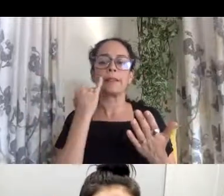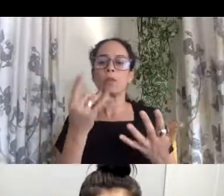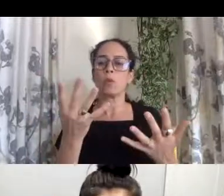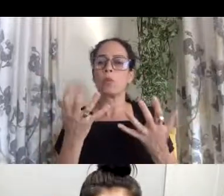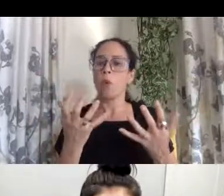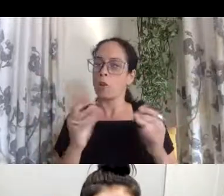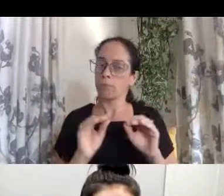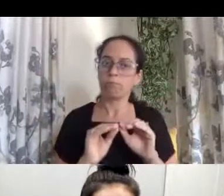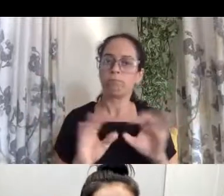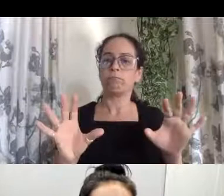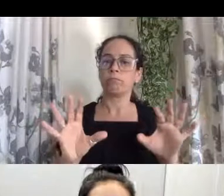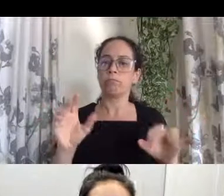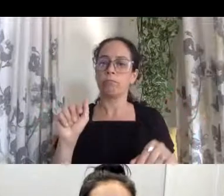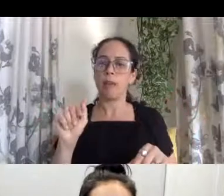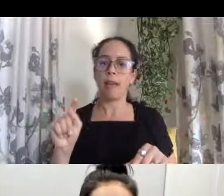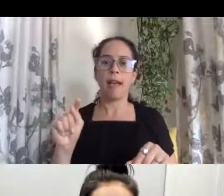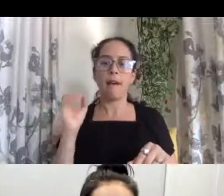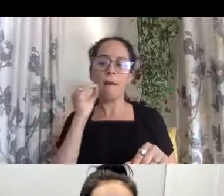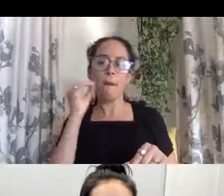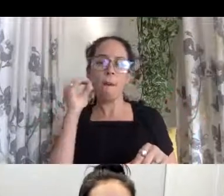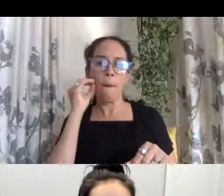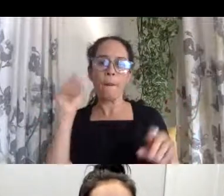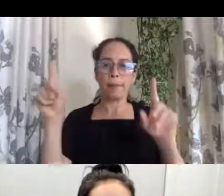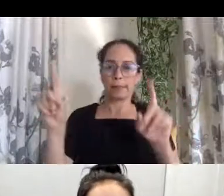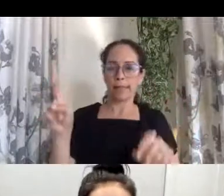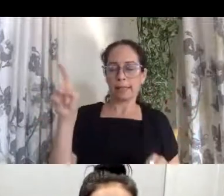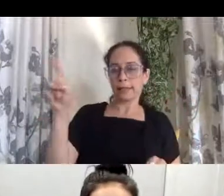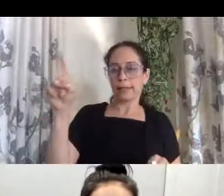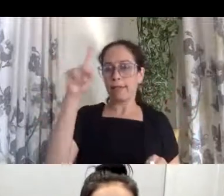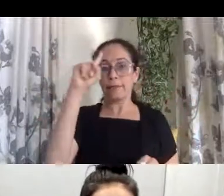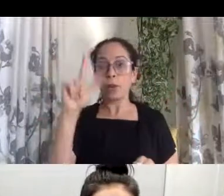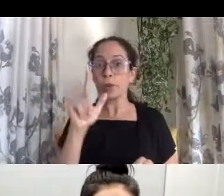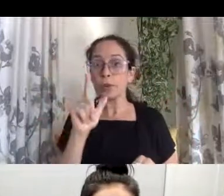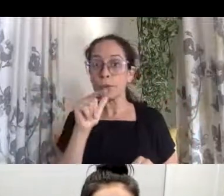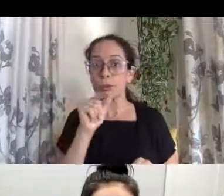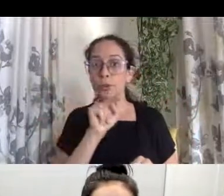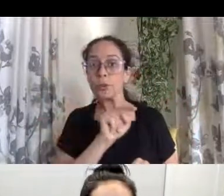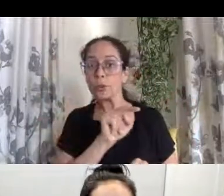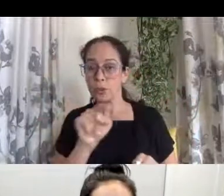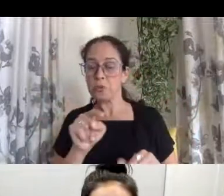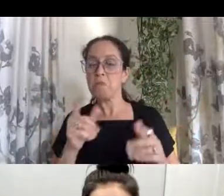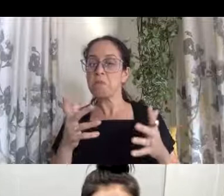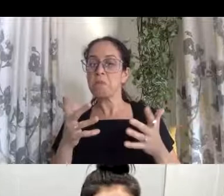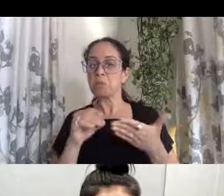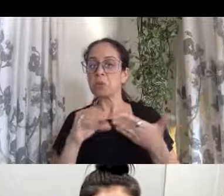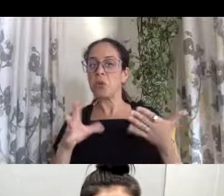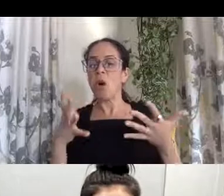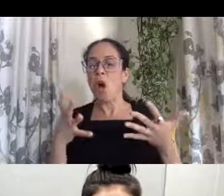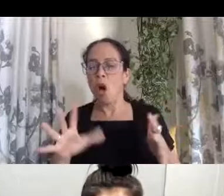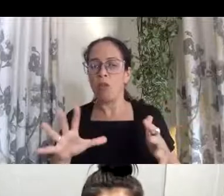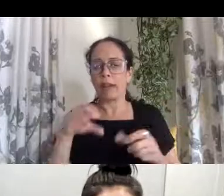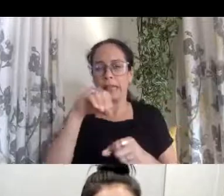at-home testing to the students who you have already in your